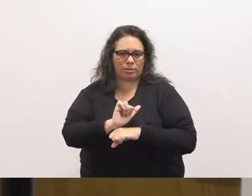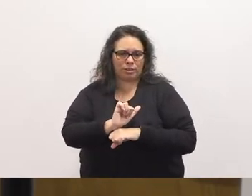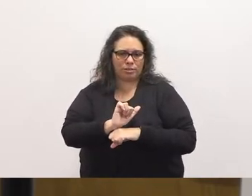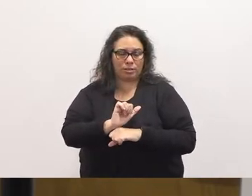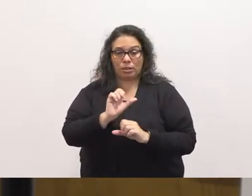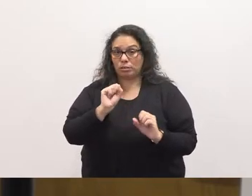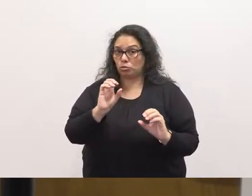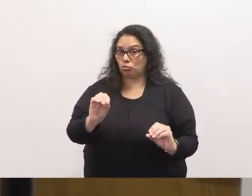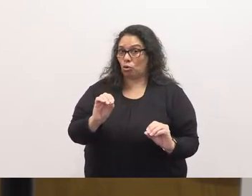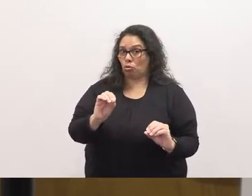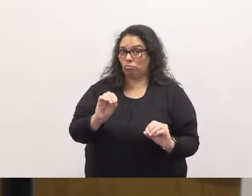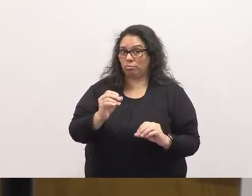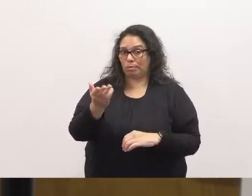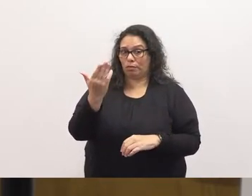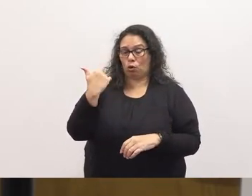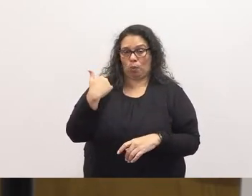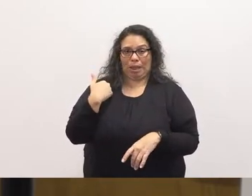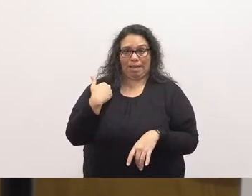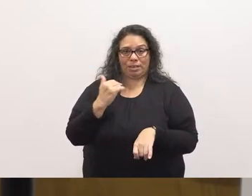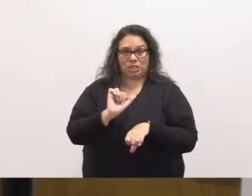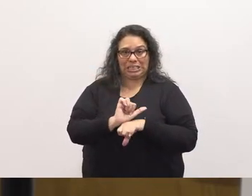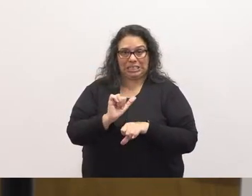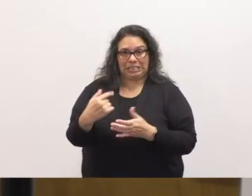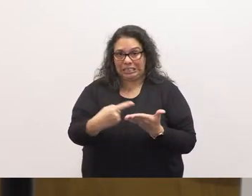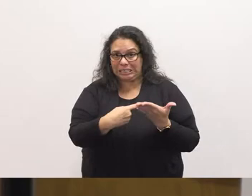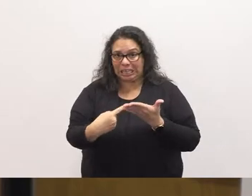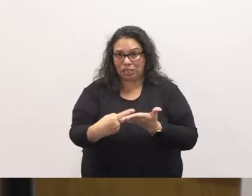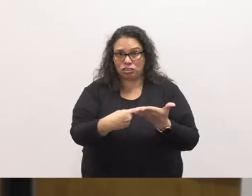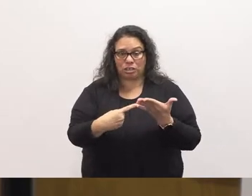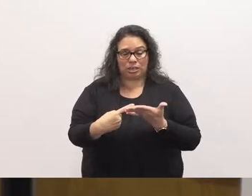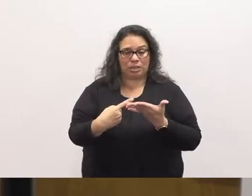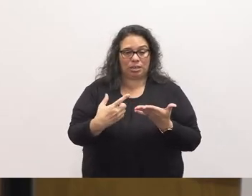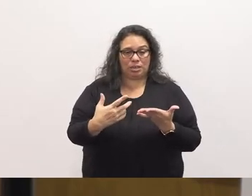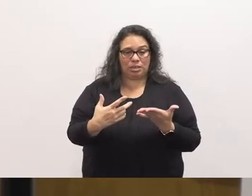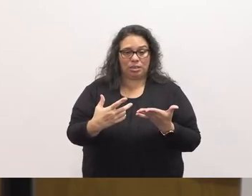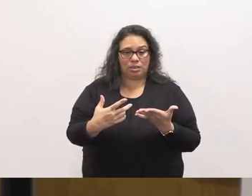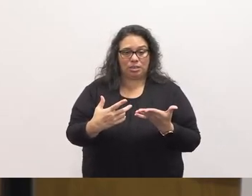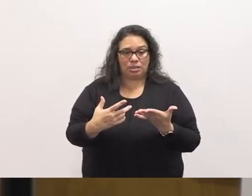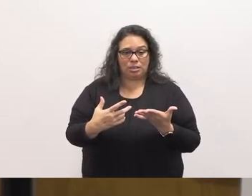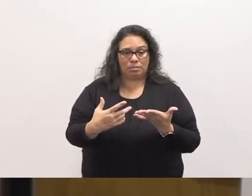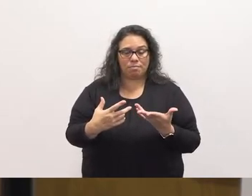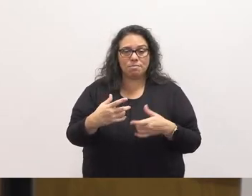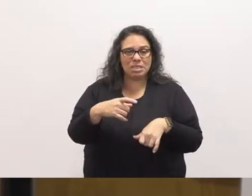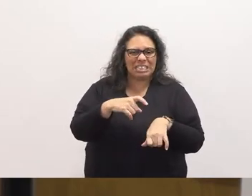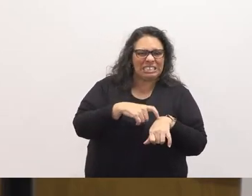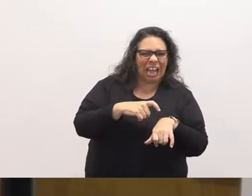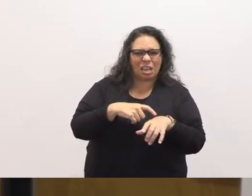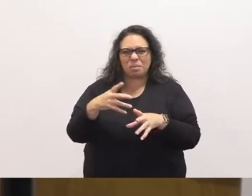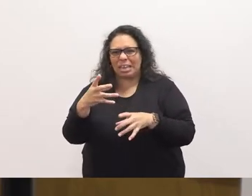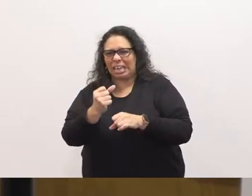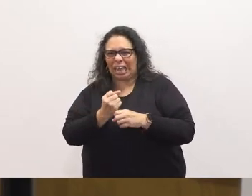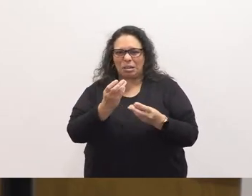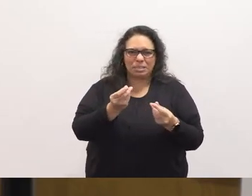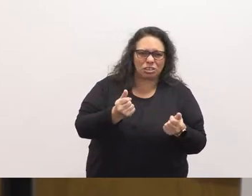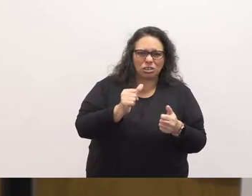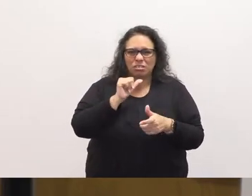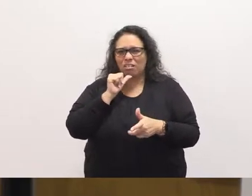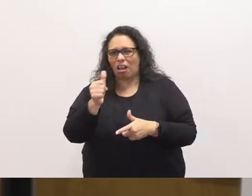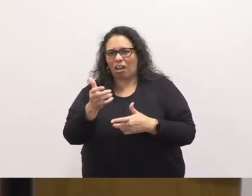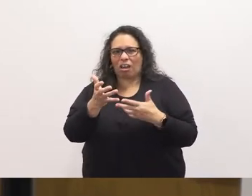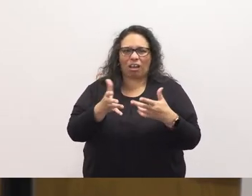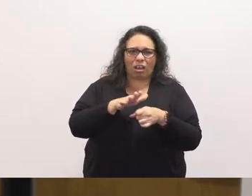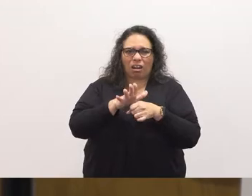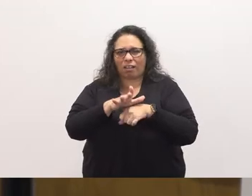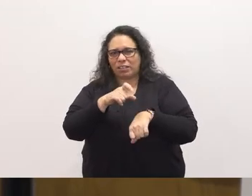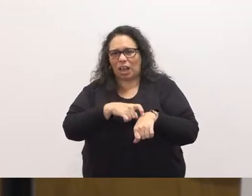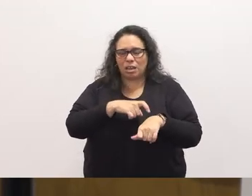And so earlier when we were having a discussion on maybe not the timely receiving of something, I know that